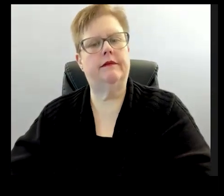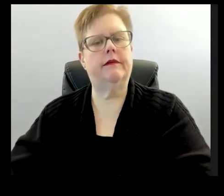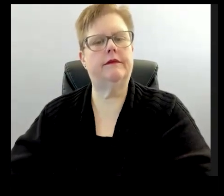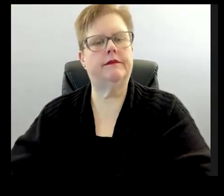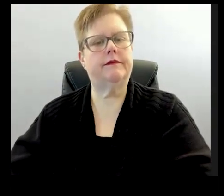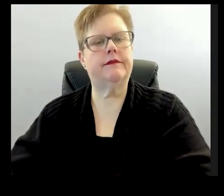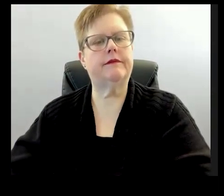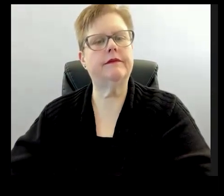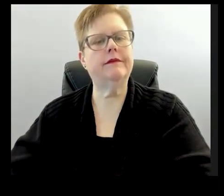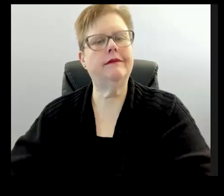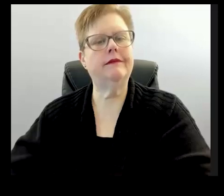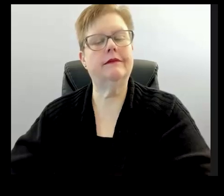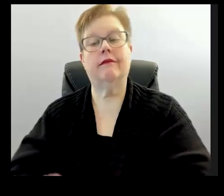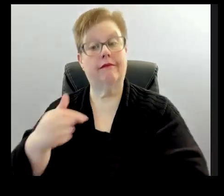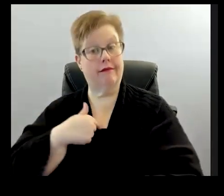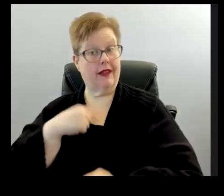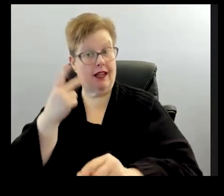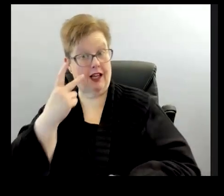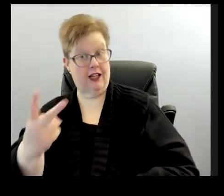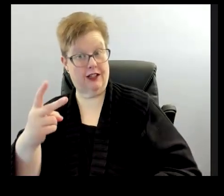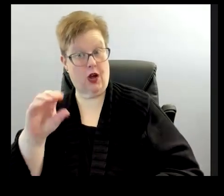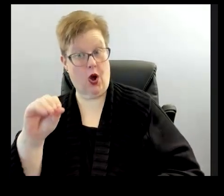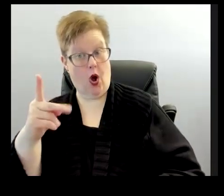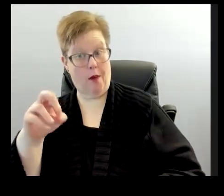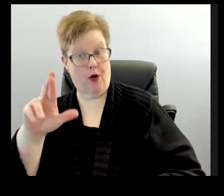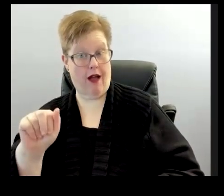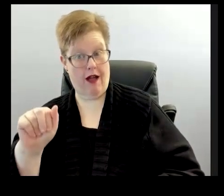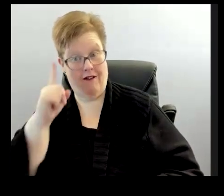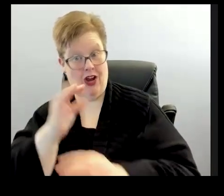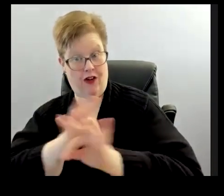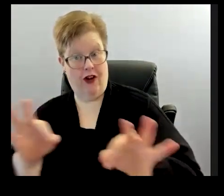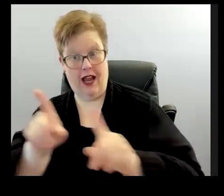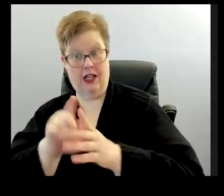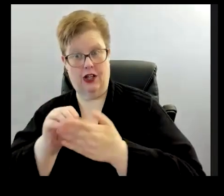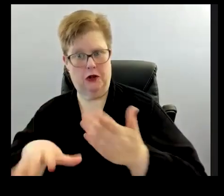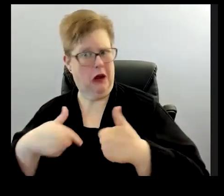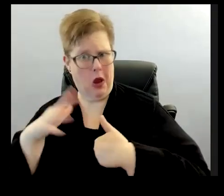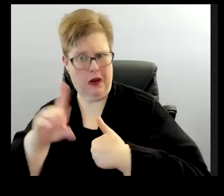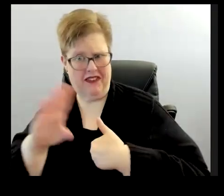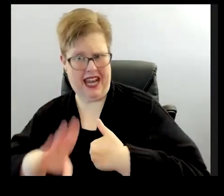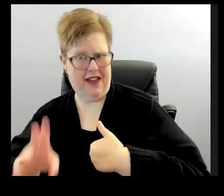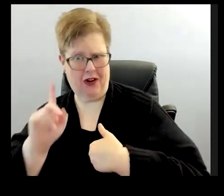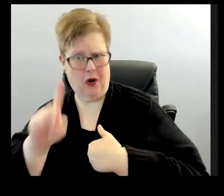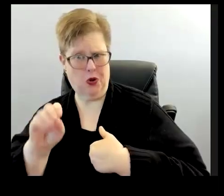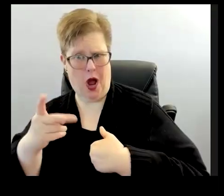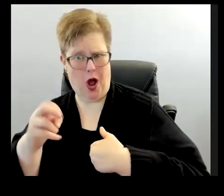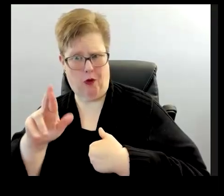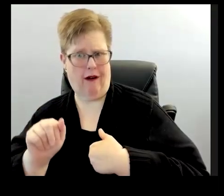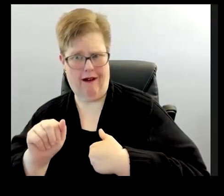see an opera when I was a CUNY student for free. I would have never seen an opera in my